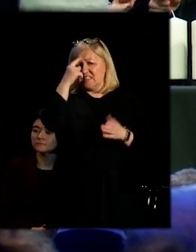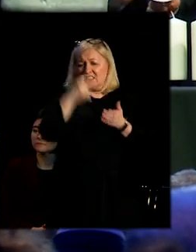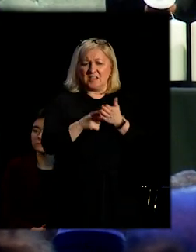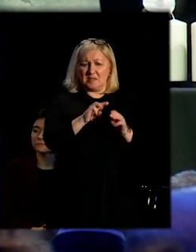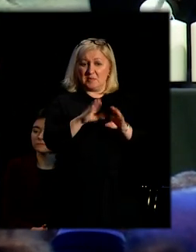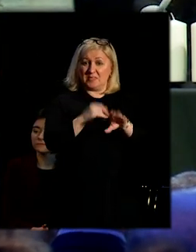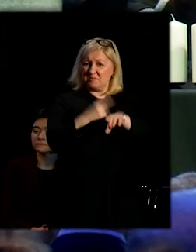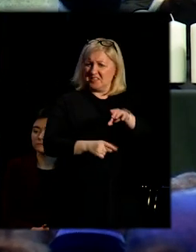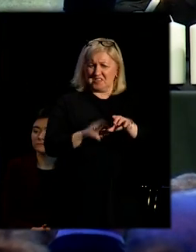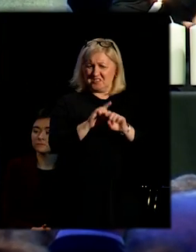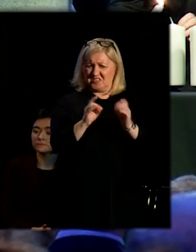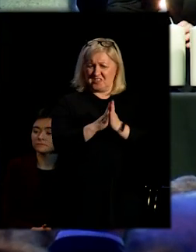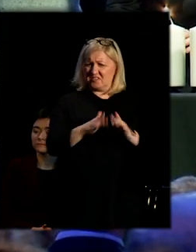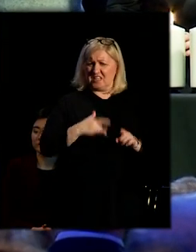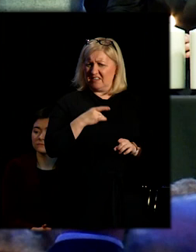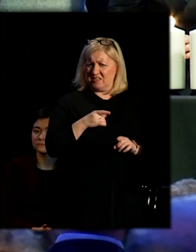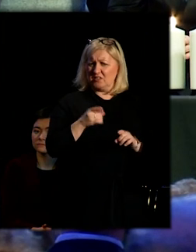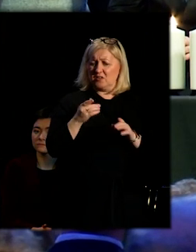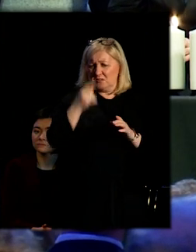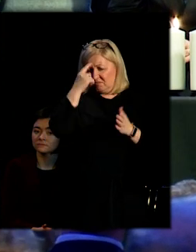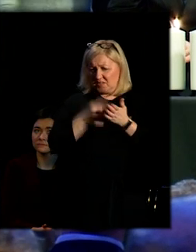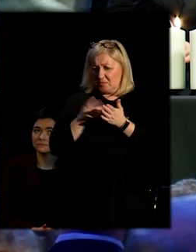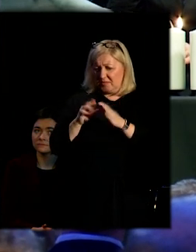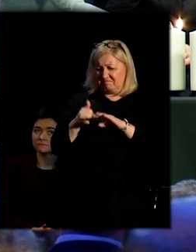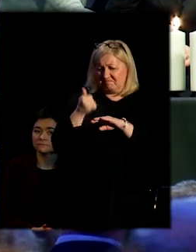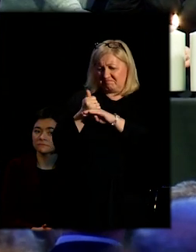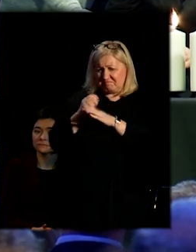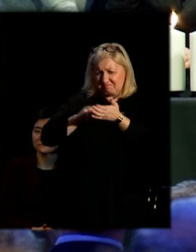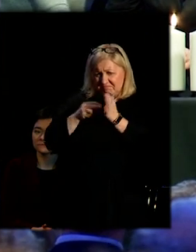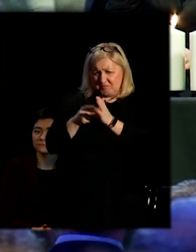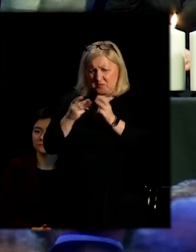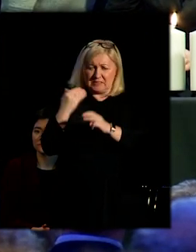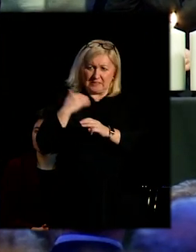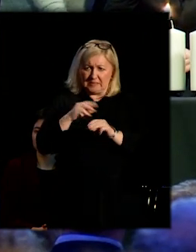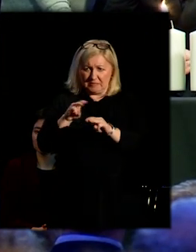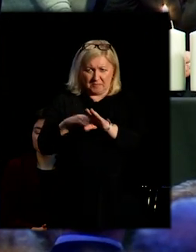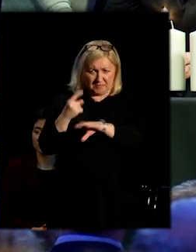murdered thousands of persons with disabilities.